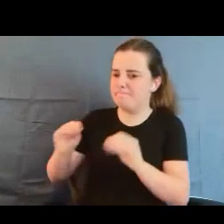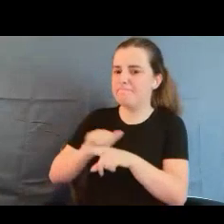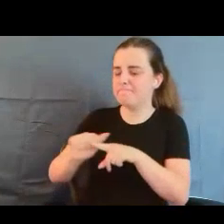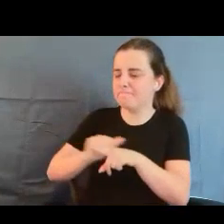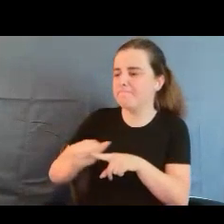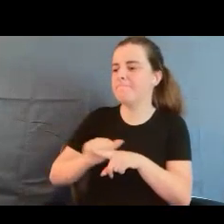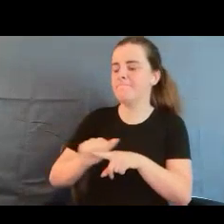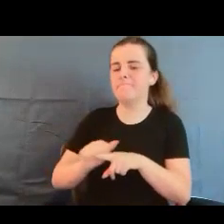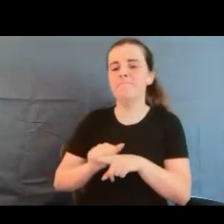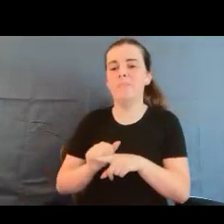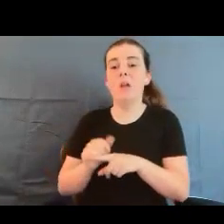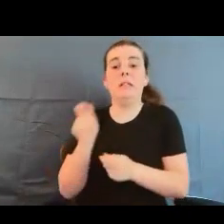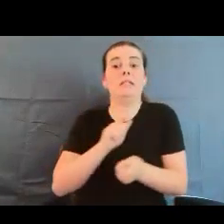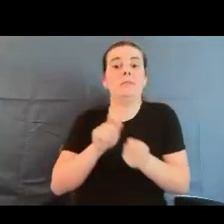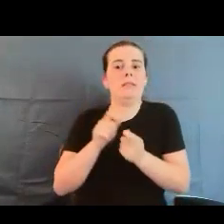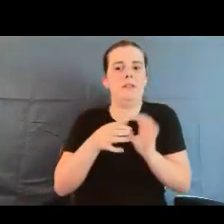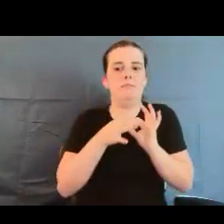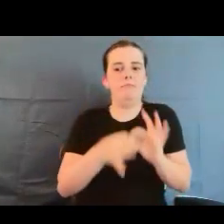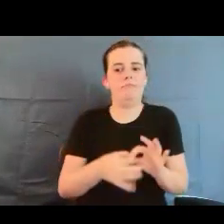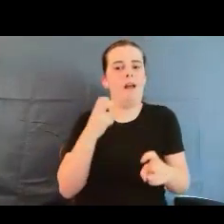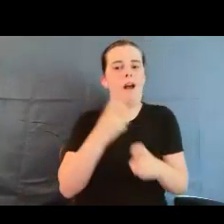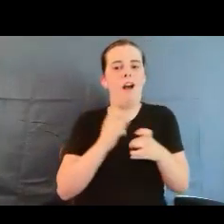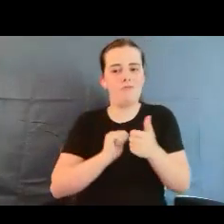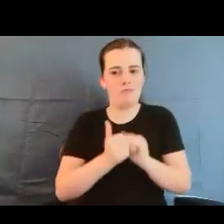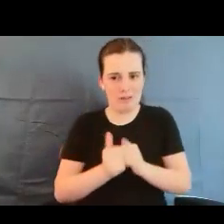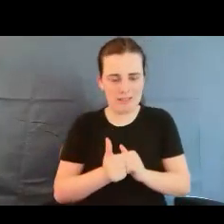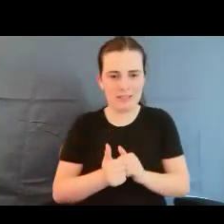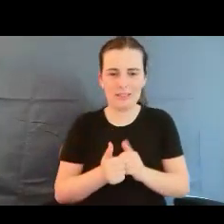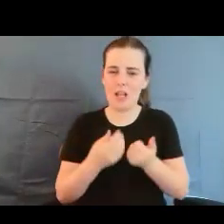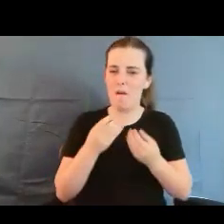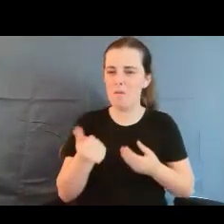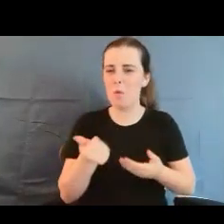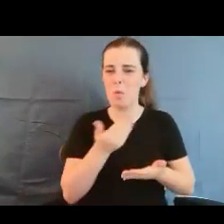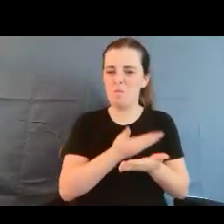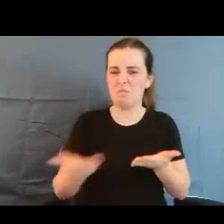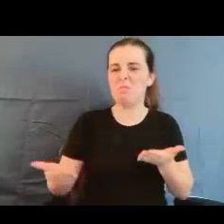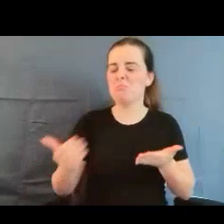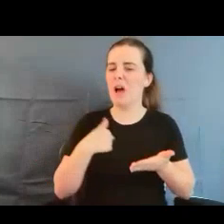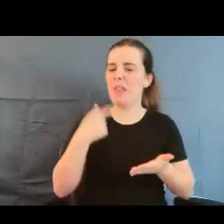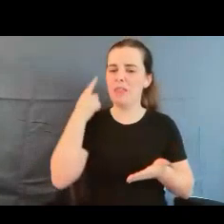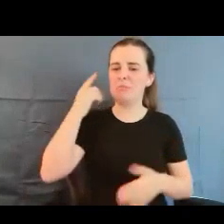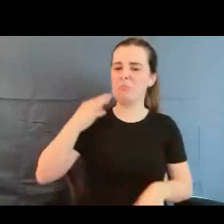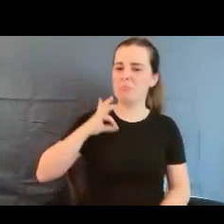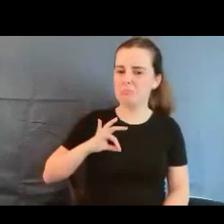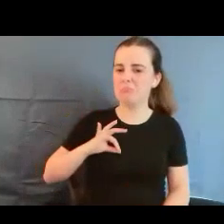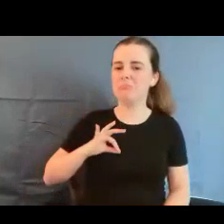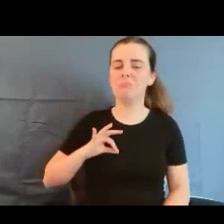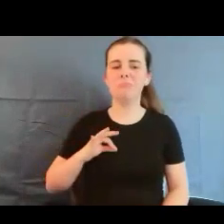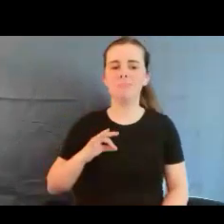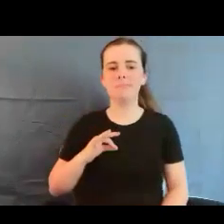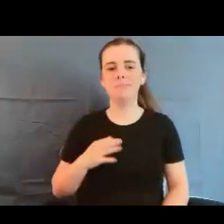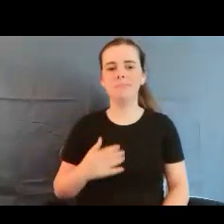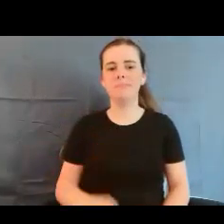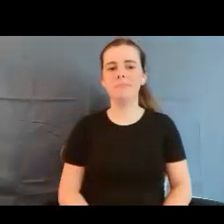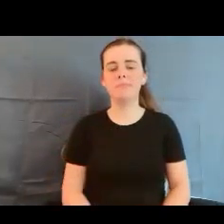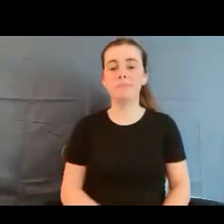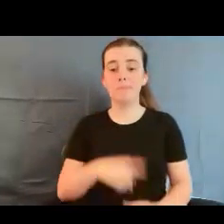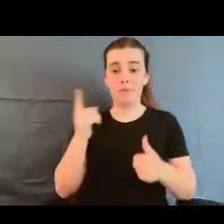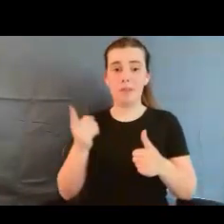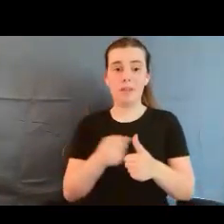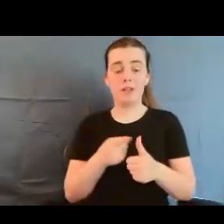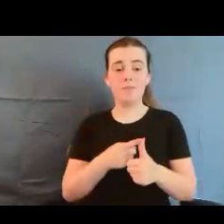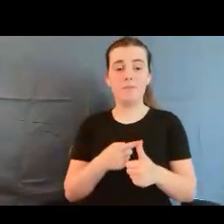specifically hard races. So I'll just talk through a few things that have been helpful, and where on the course some of these things might come up. But first is